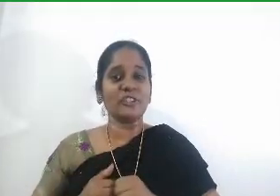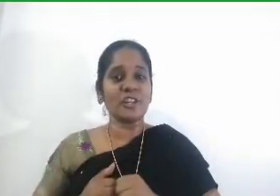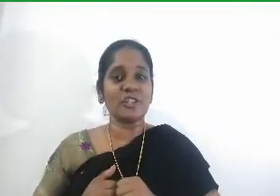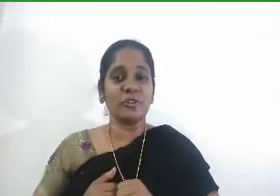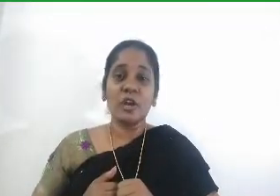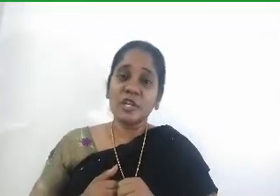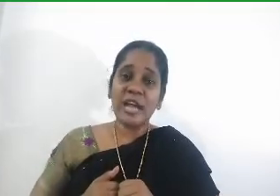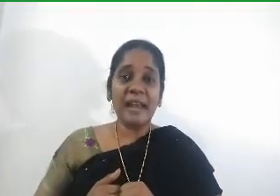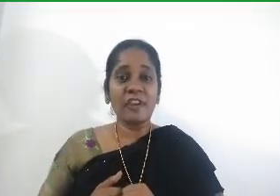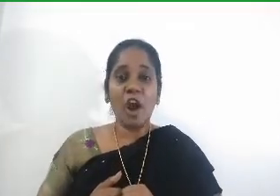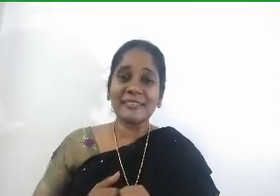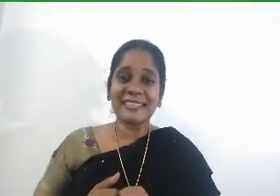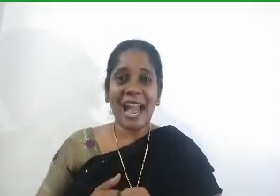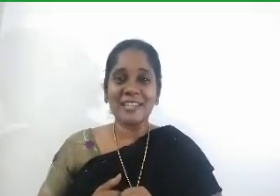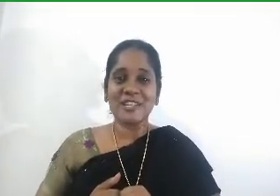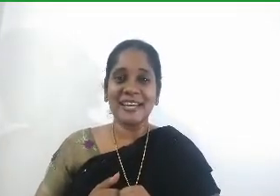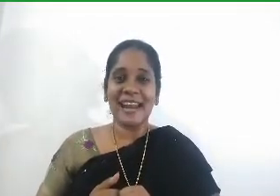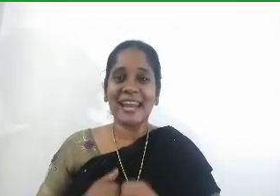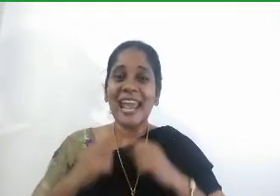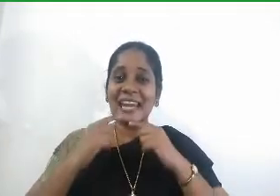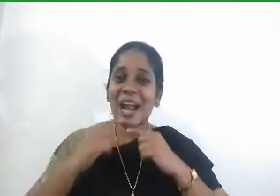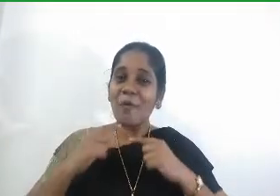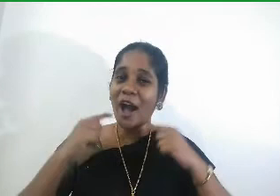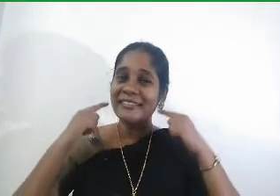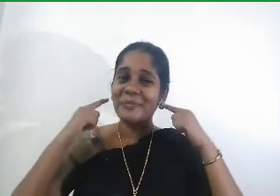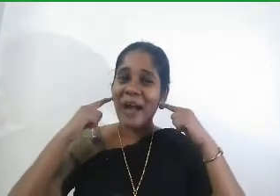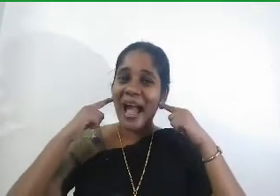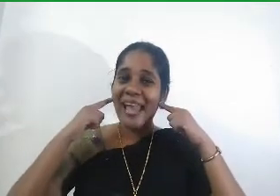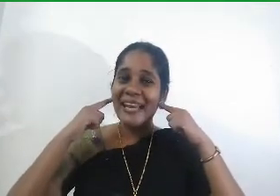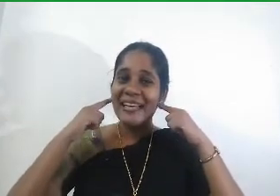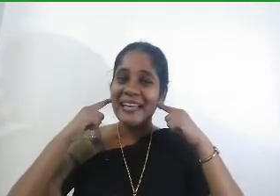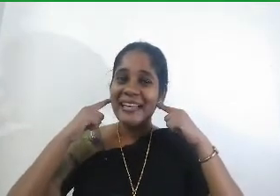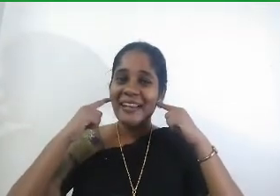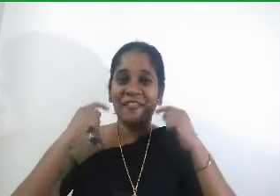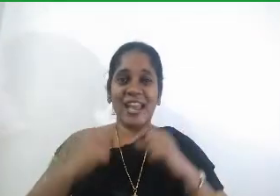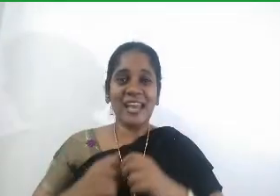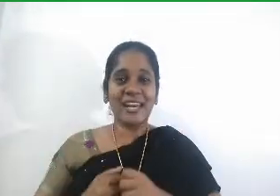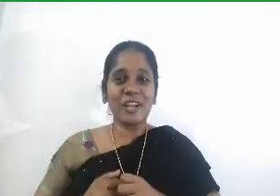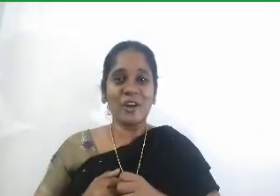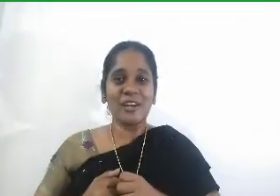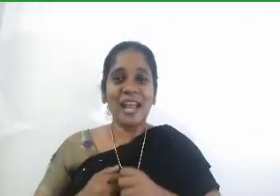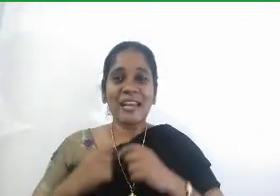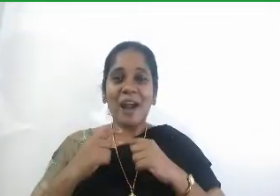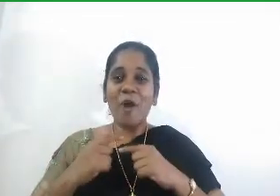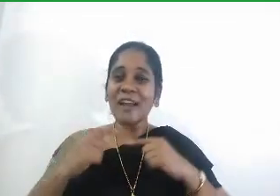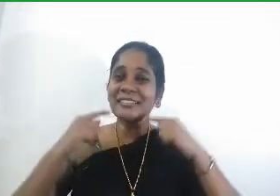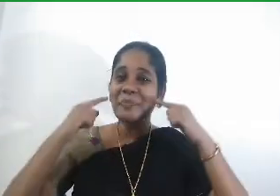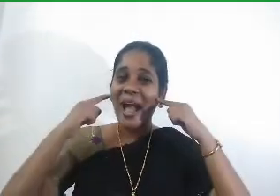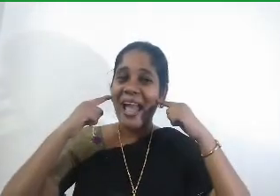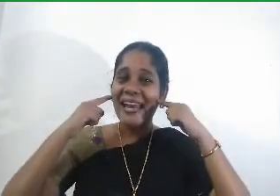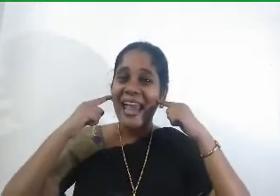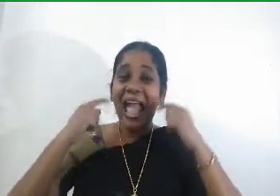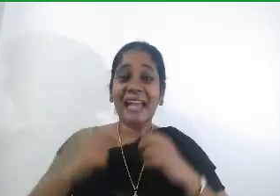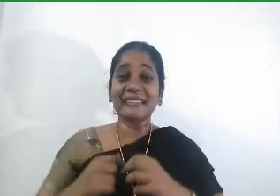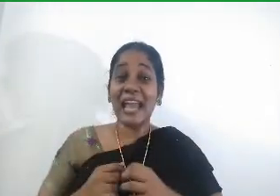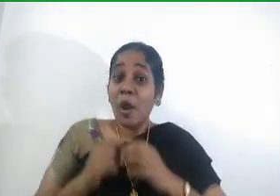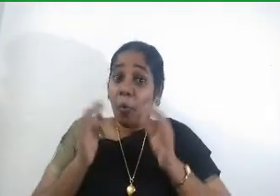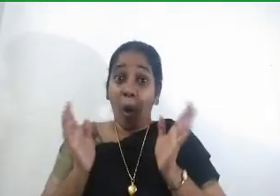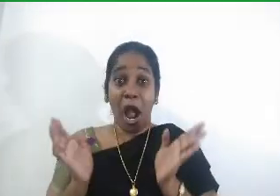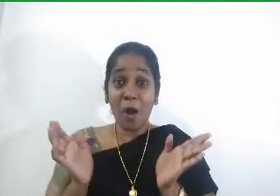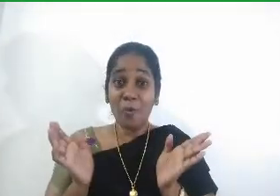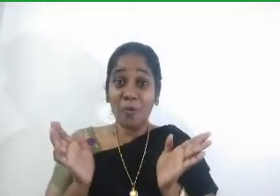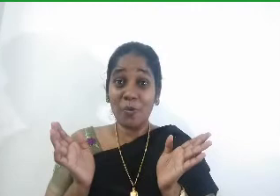must also do. Shall we all start, children? Now, all smile. Very good. Now, all smile and